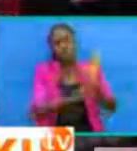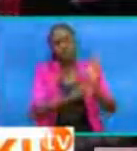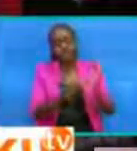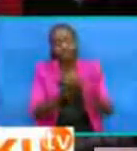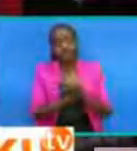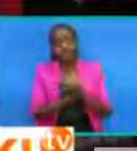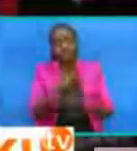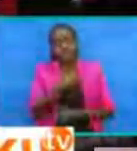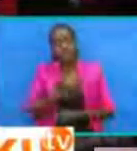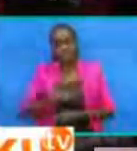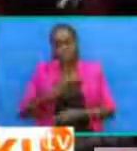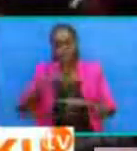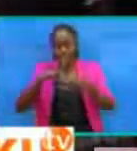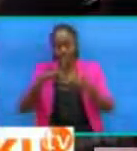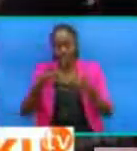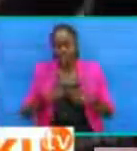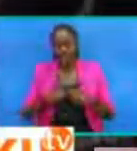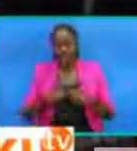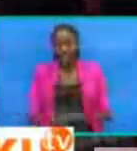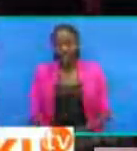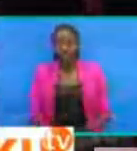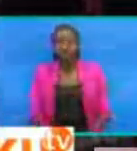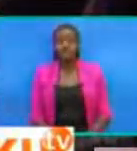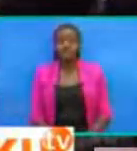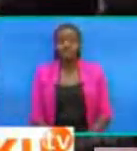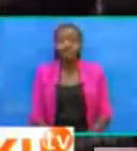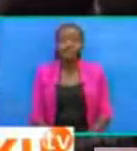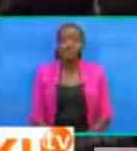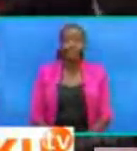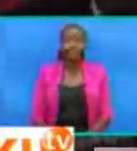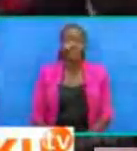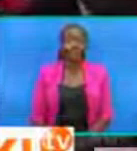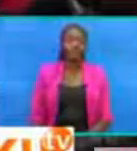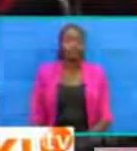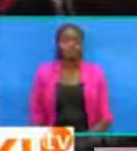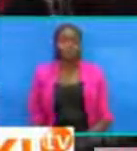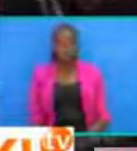please take your seats, and we shall begin the program.